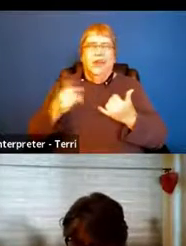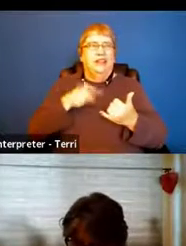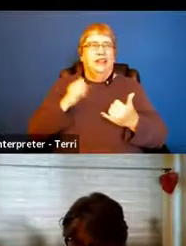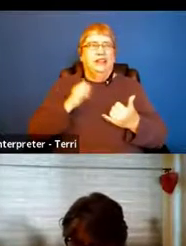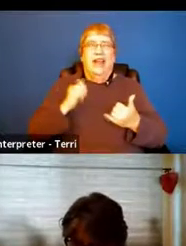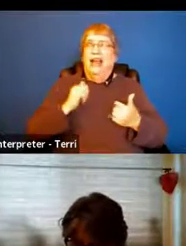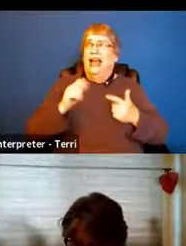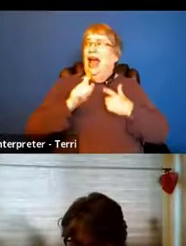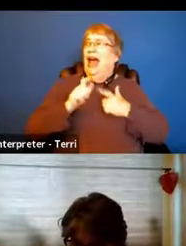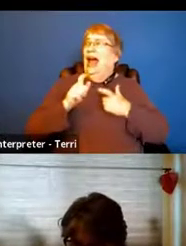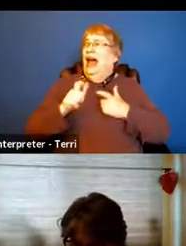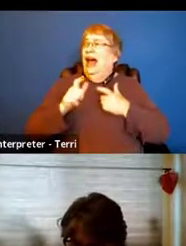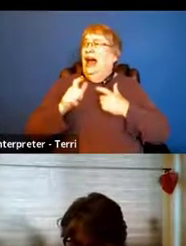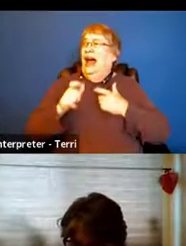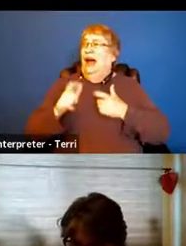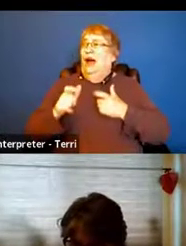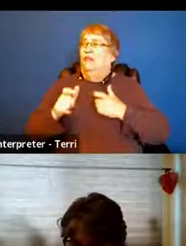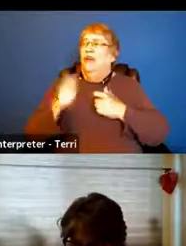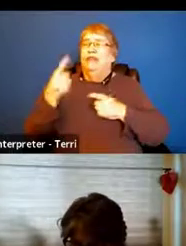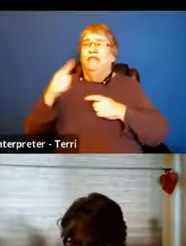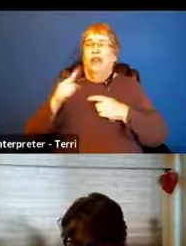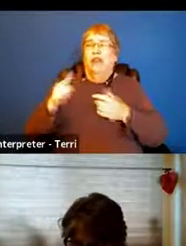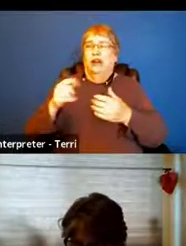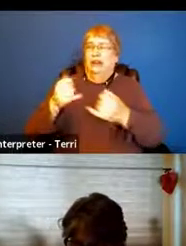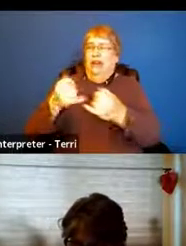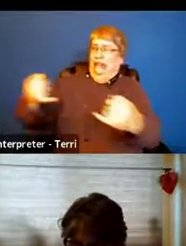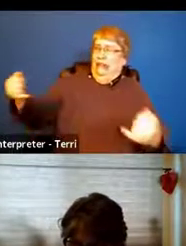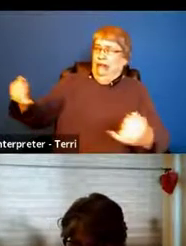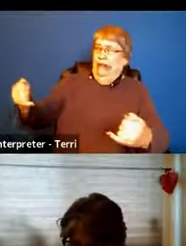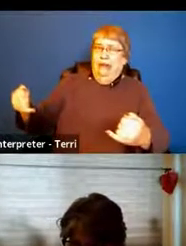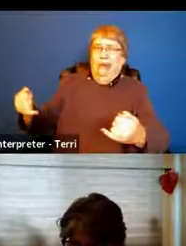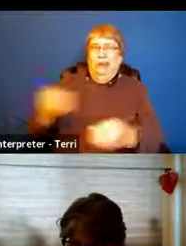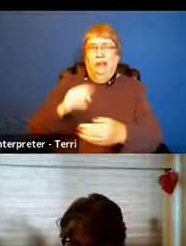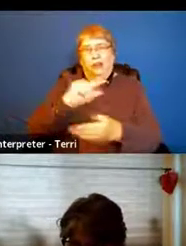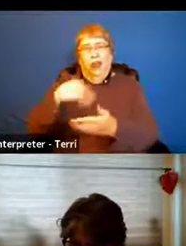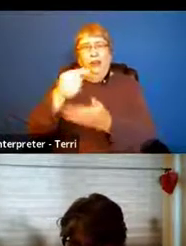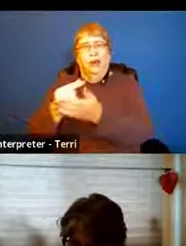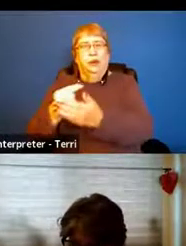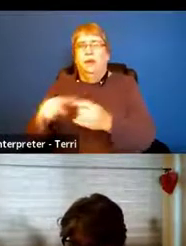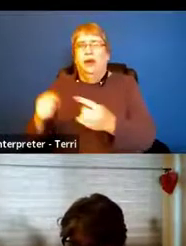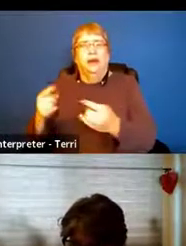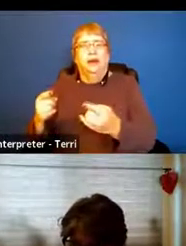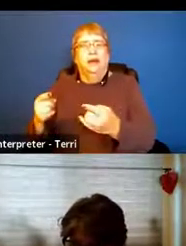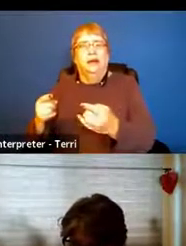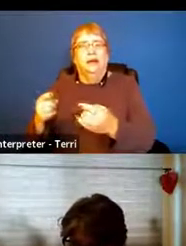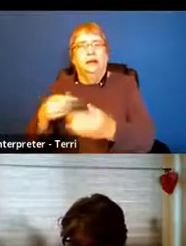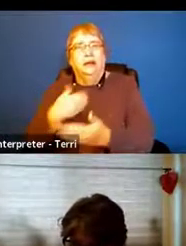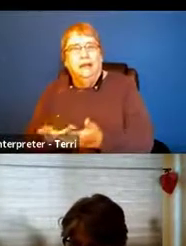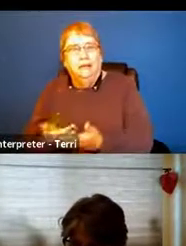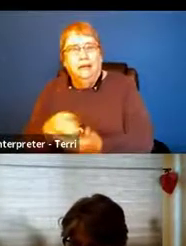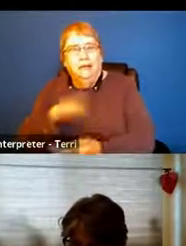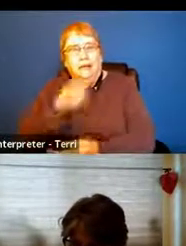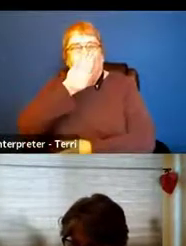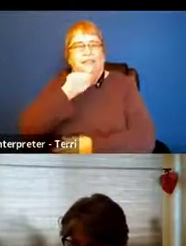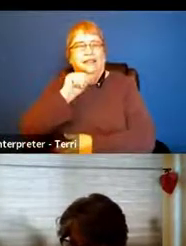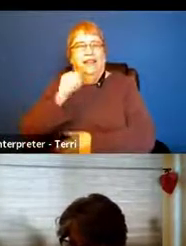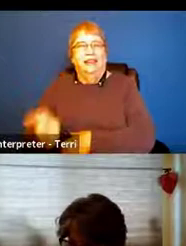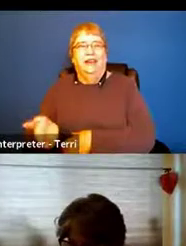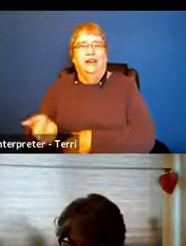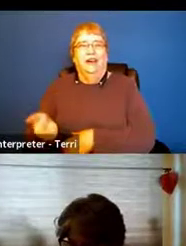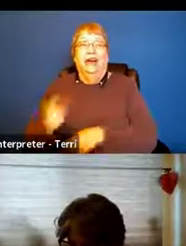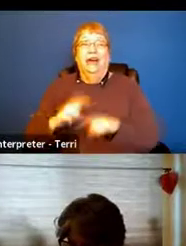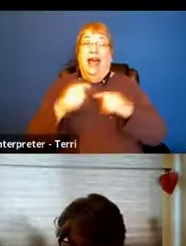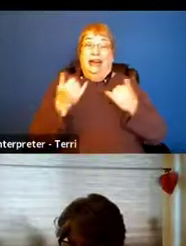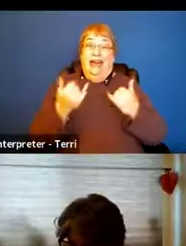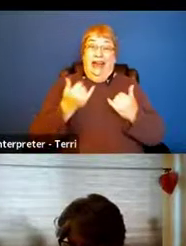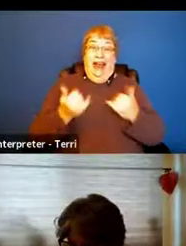the barn's shut. It's like, where do I go next? Even for folks now, you know, in this fall semester, thinking about college students who,